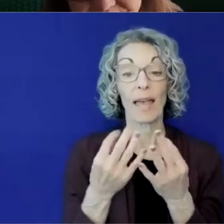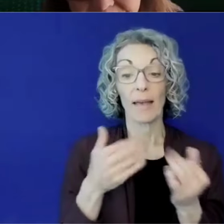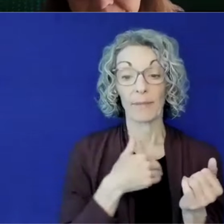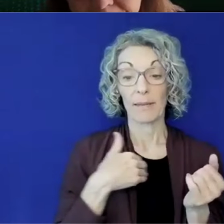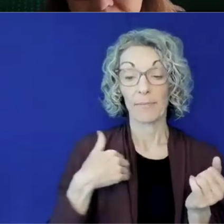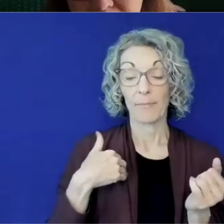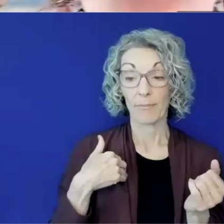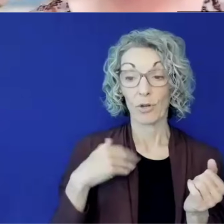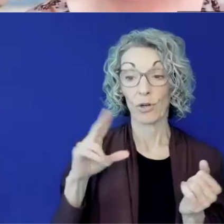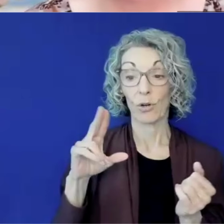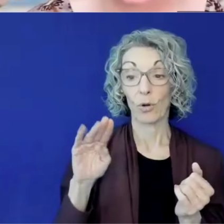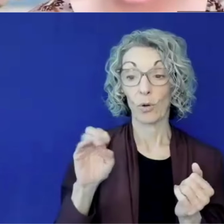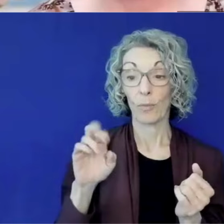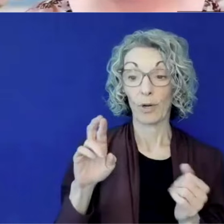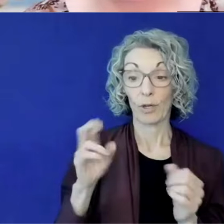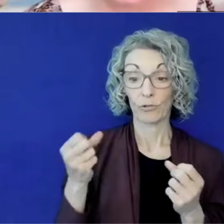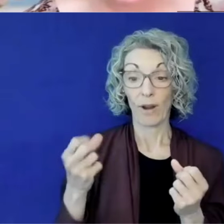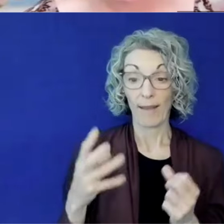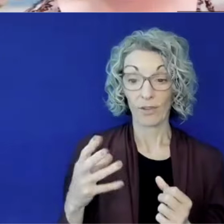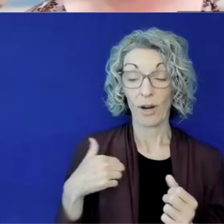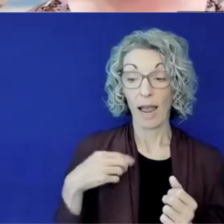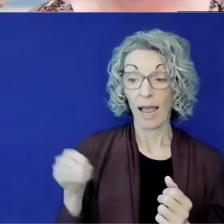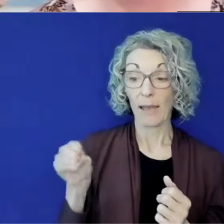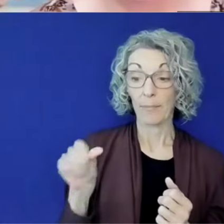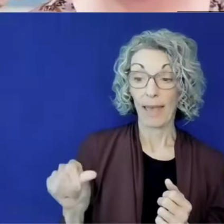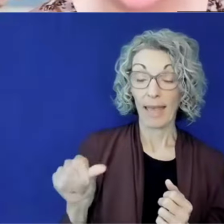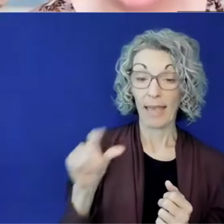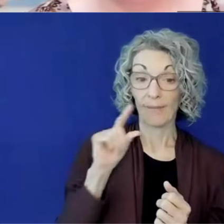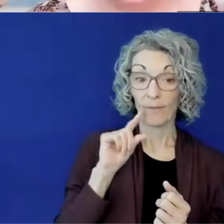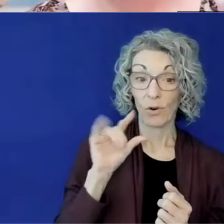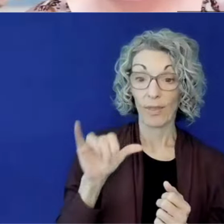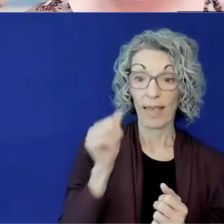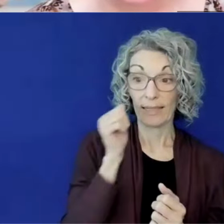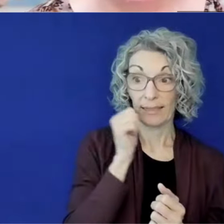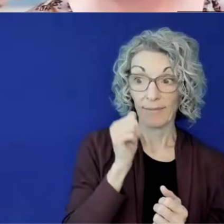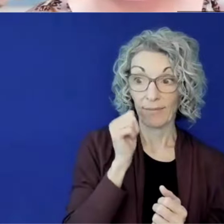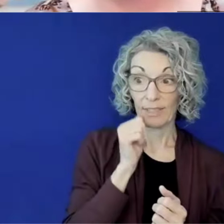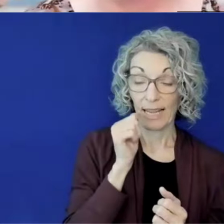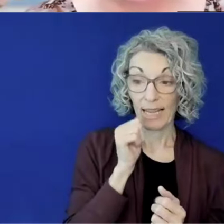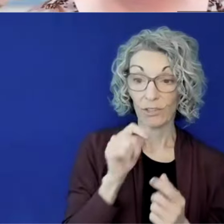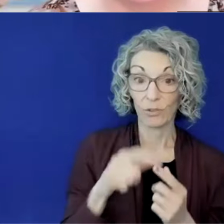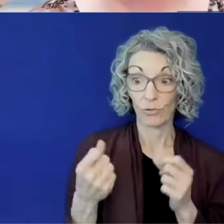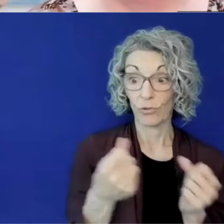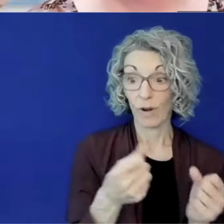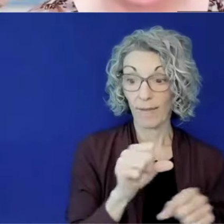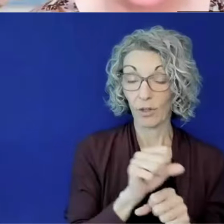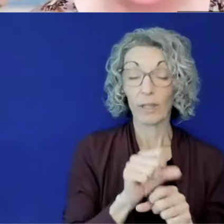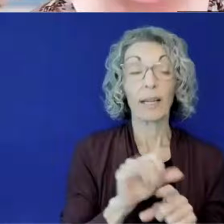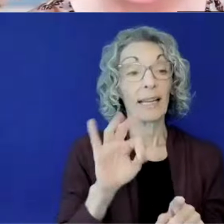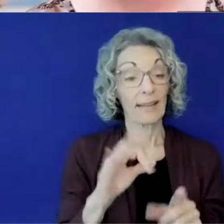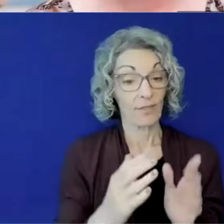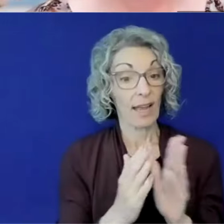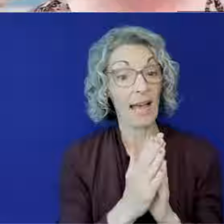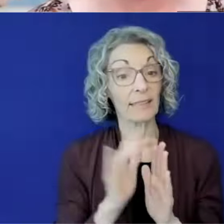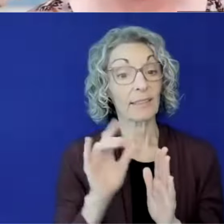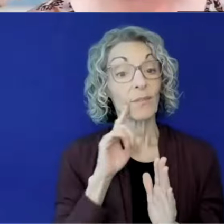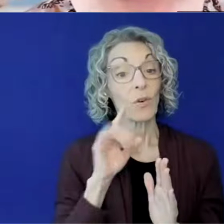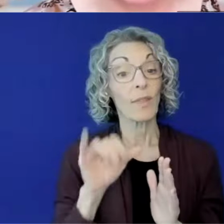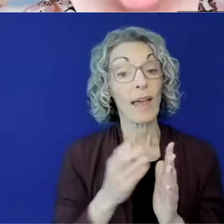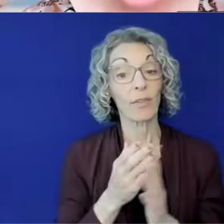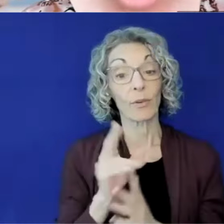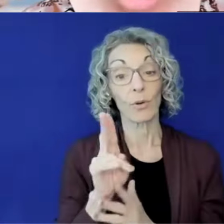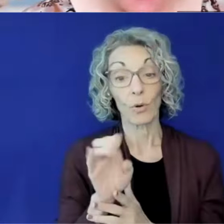IRWI? If you're requesting the ride through Uber and you're paying Uber and that's how they're getting paid for the ride, if you're just